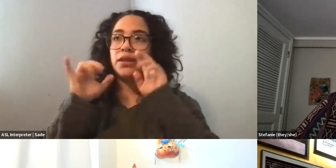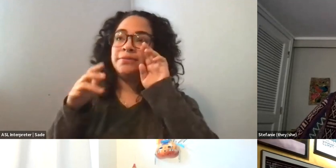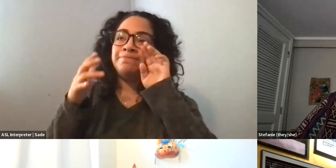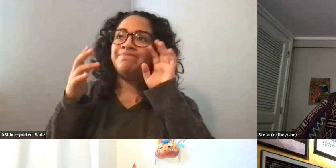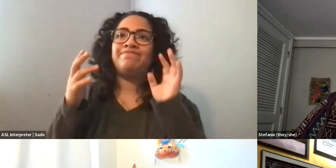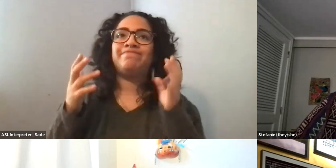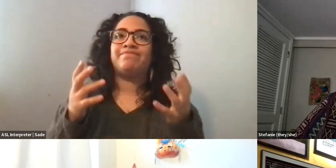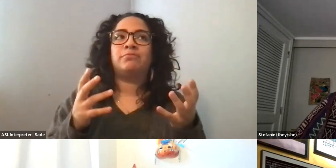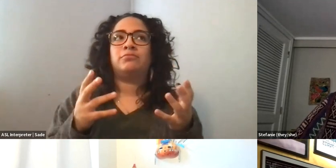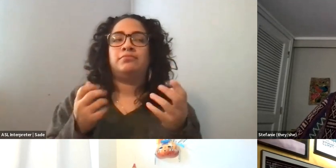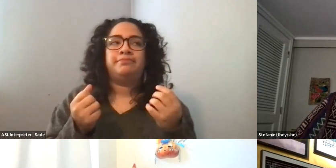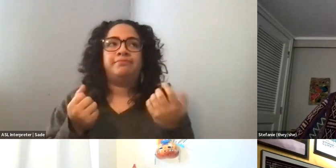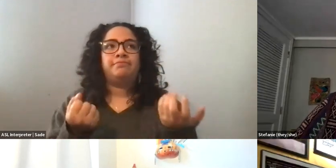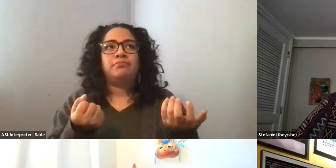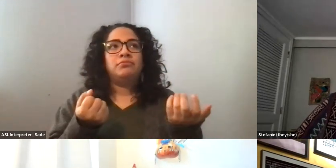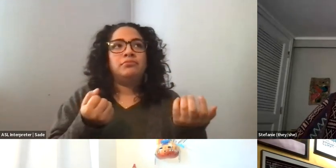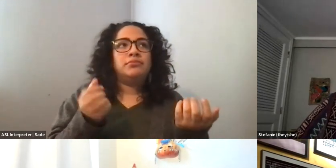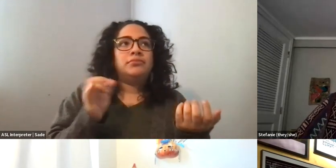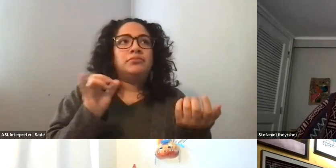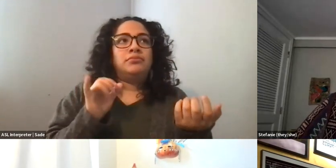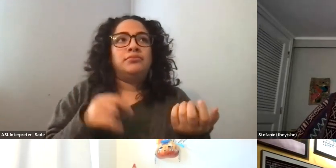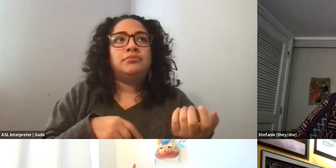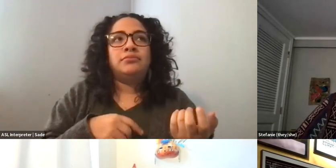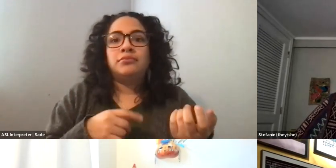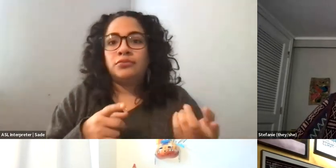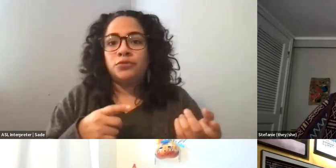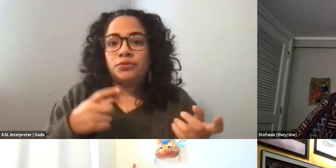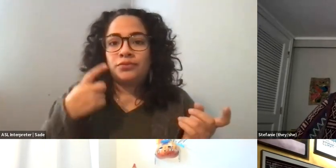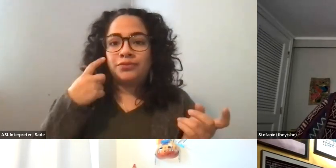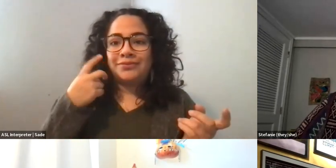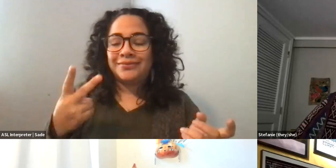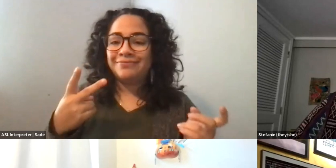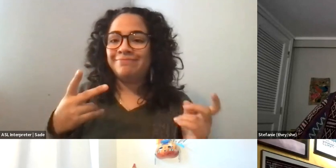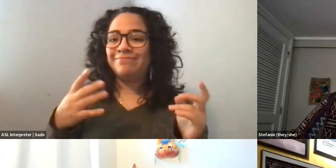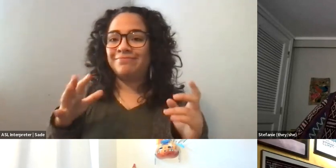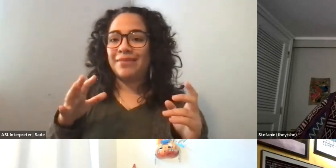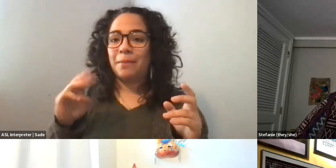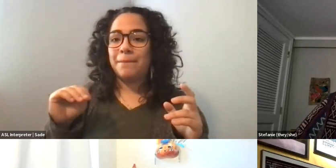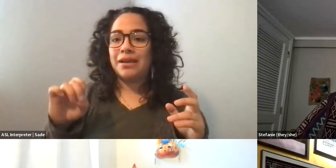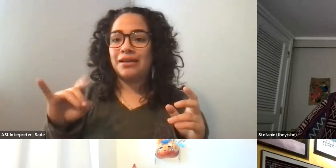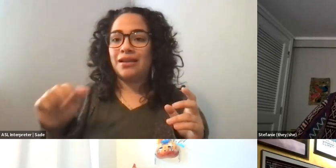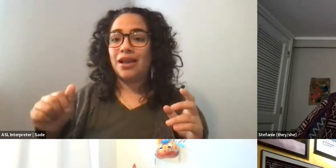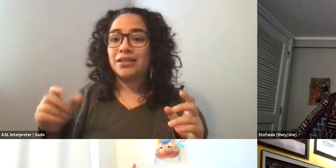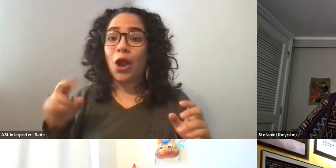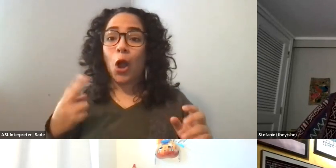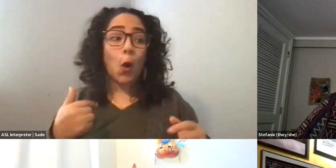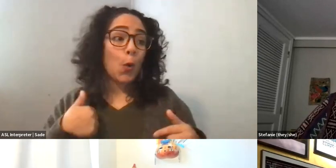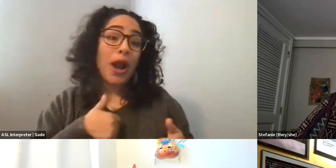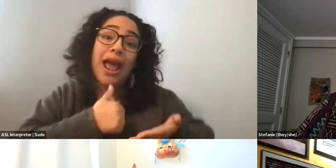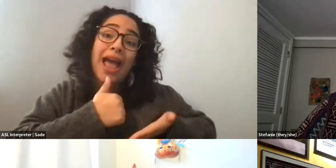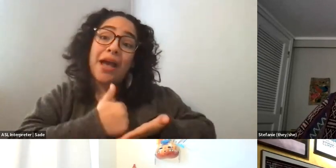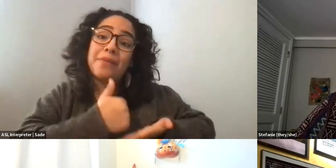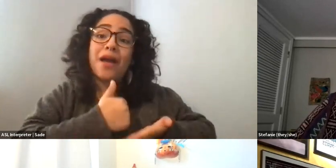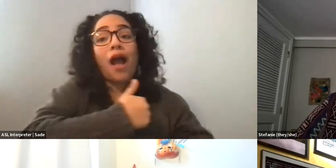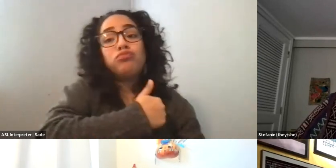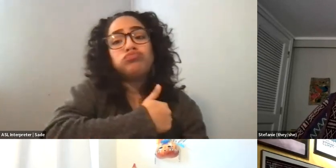like, as you see in the portrayed media, like, oh, we're helping people, you know,